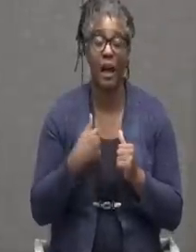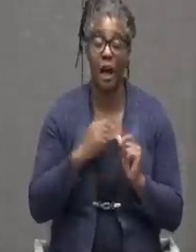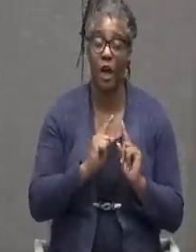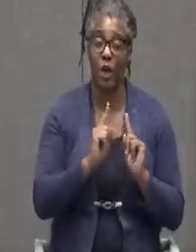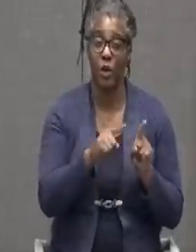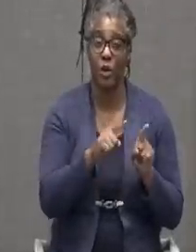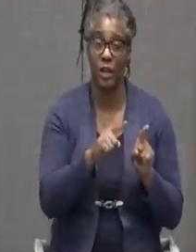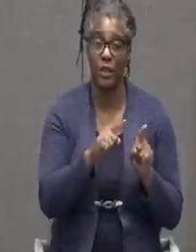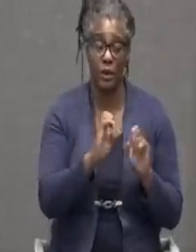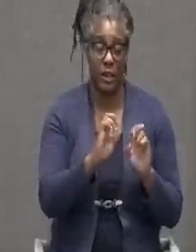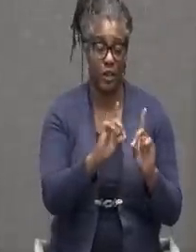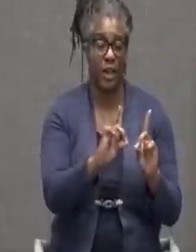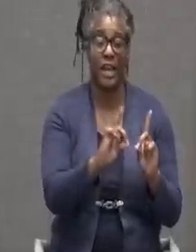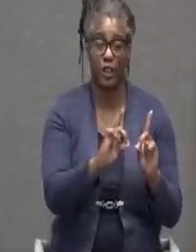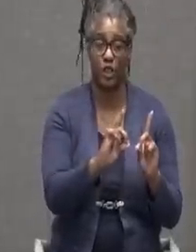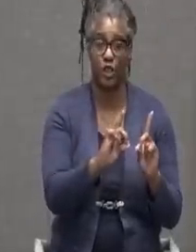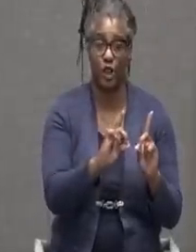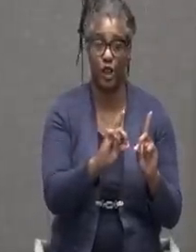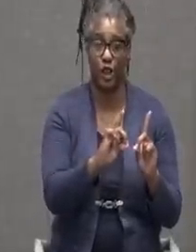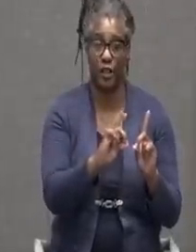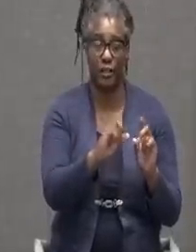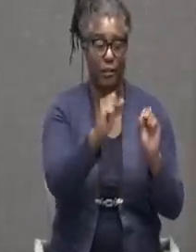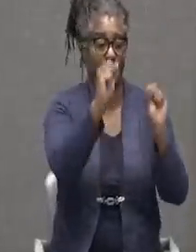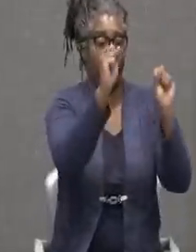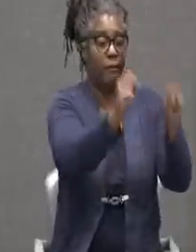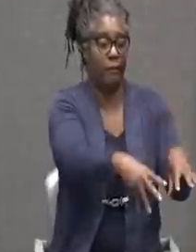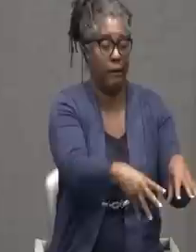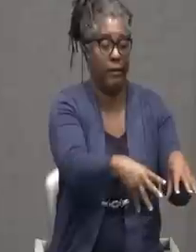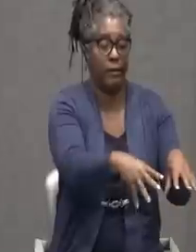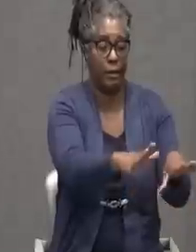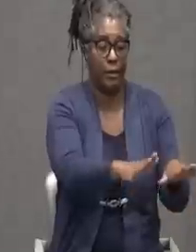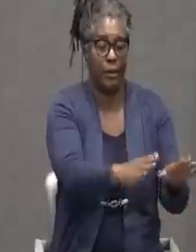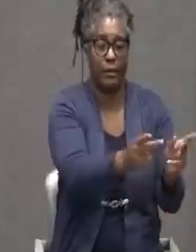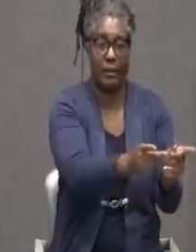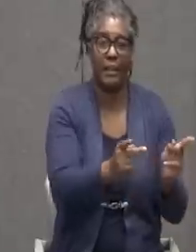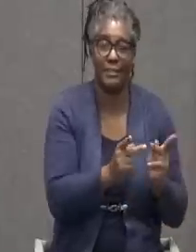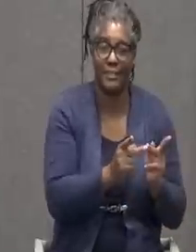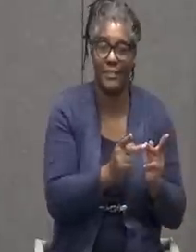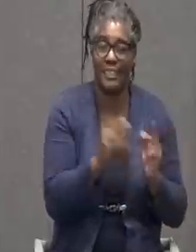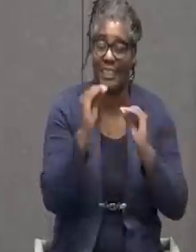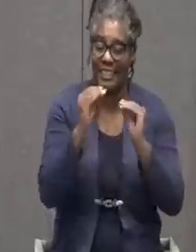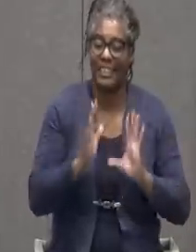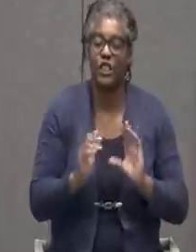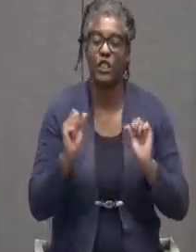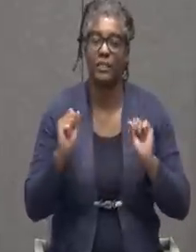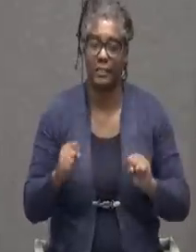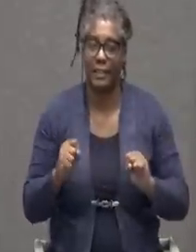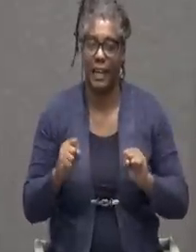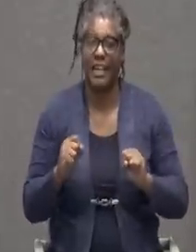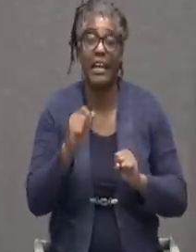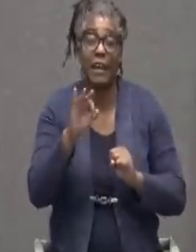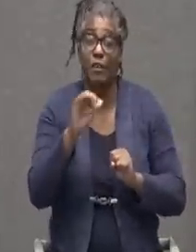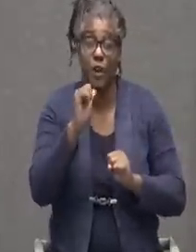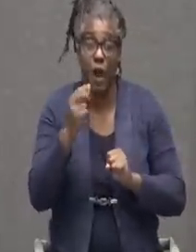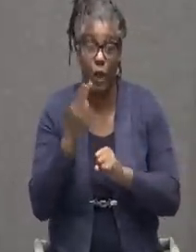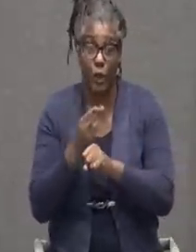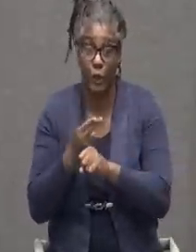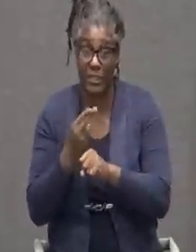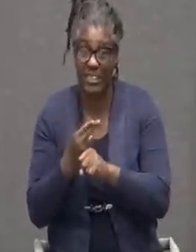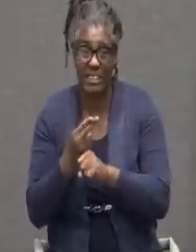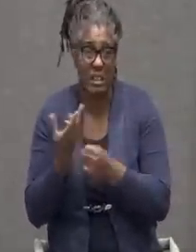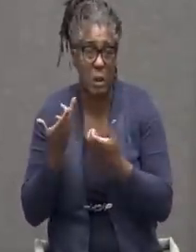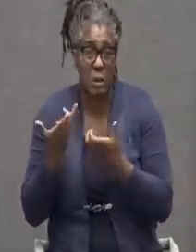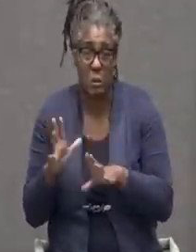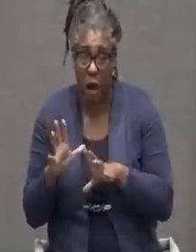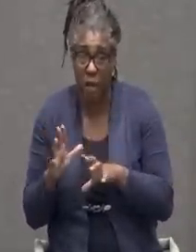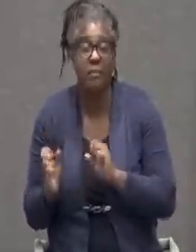educational dump ground where teachers can dispose of things that they're not using, but that other teachers can look for and use.